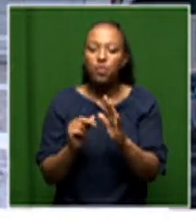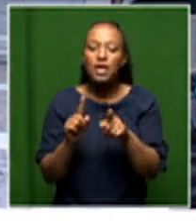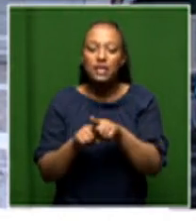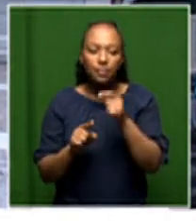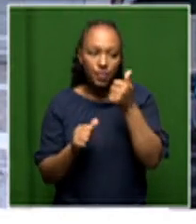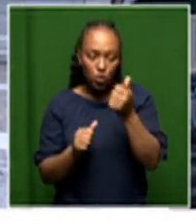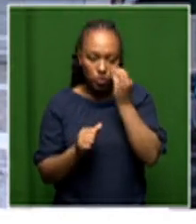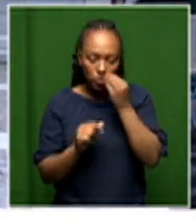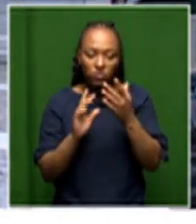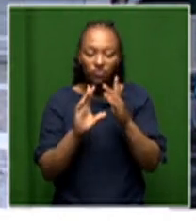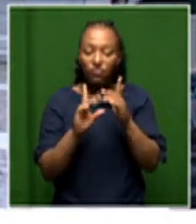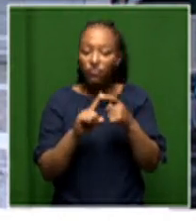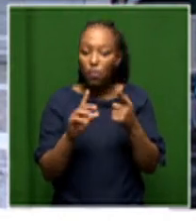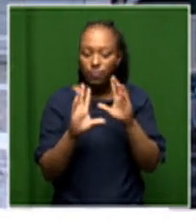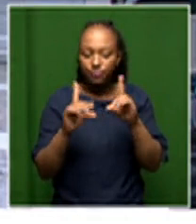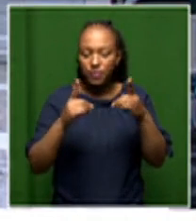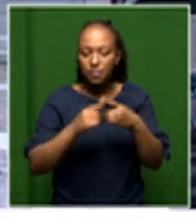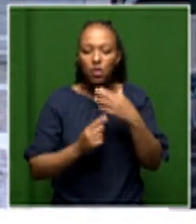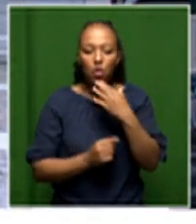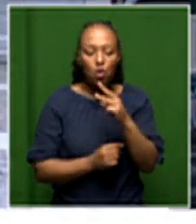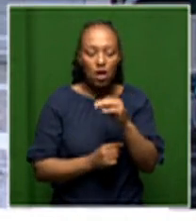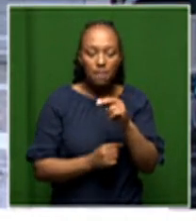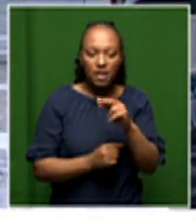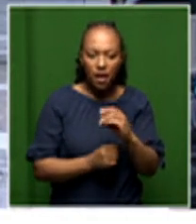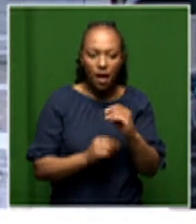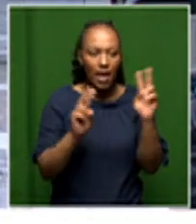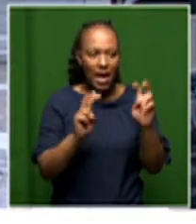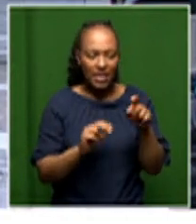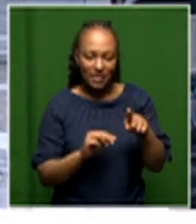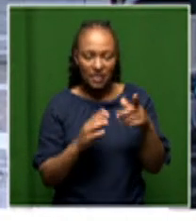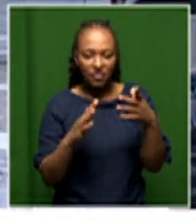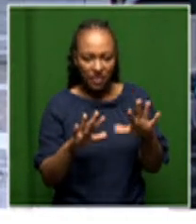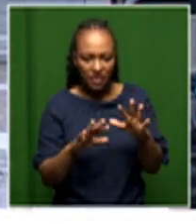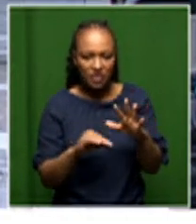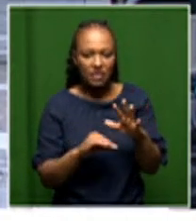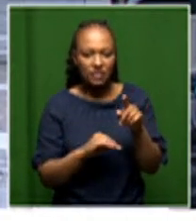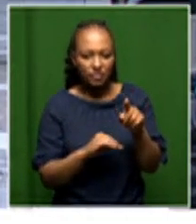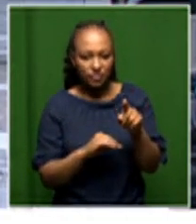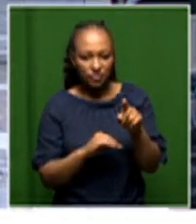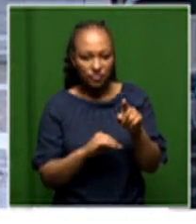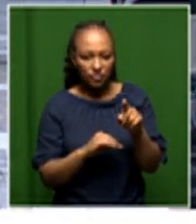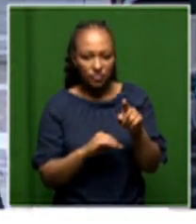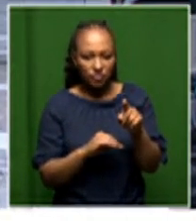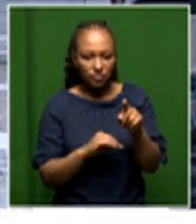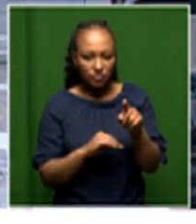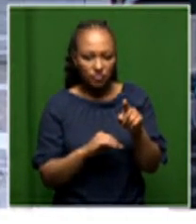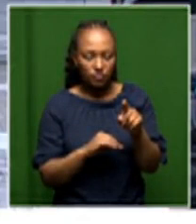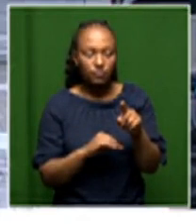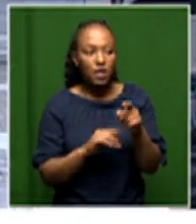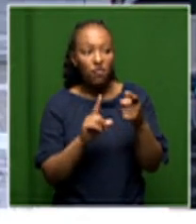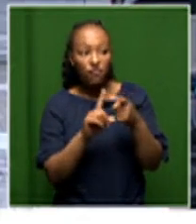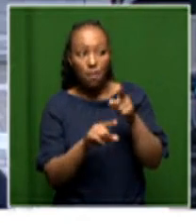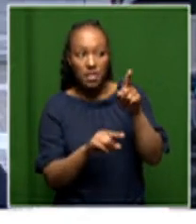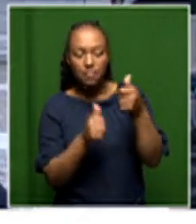coming out from the Department of Mineral Resources and Energy, just in terms of we've had good news just from